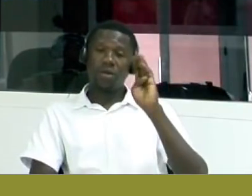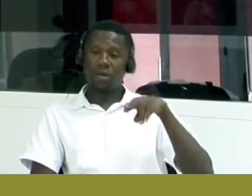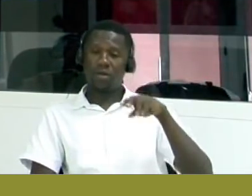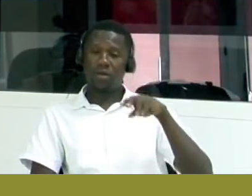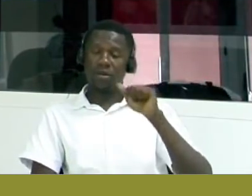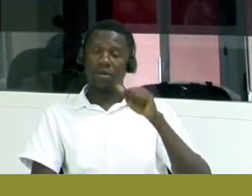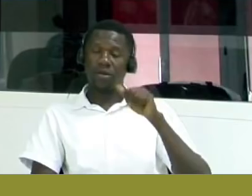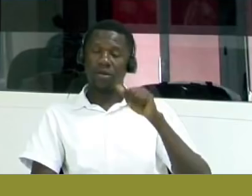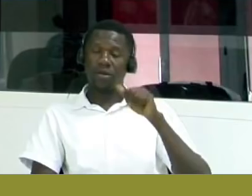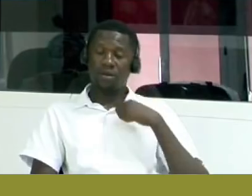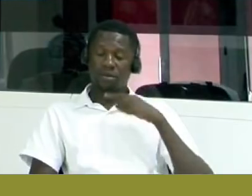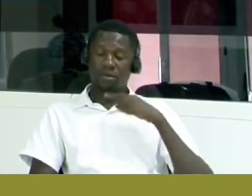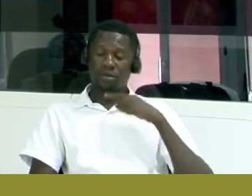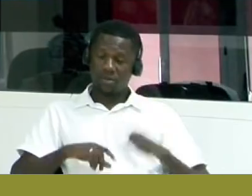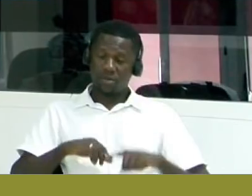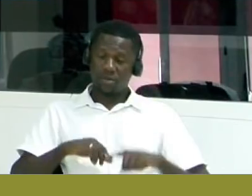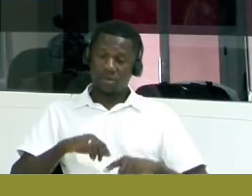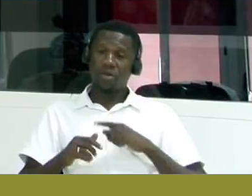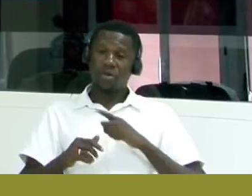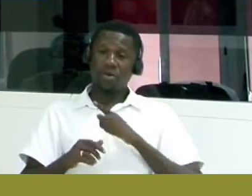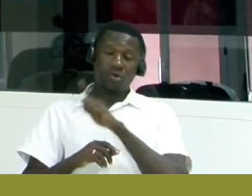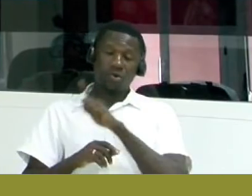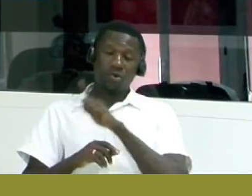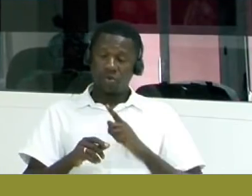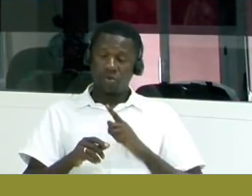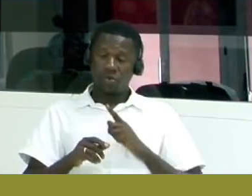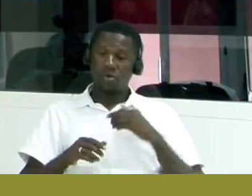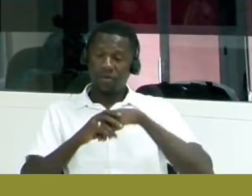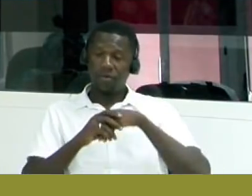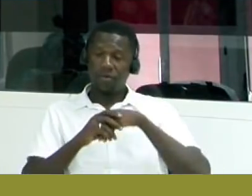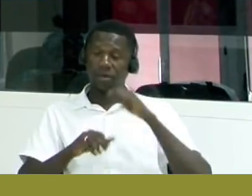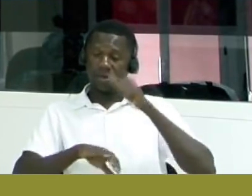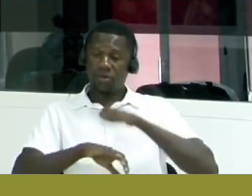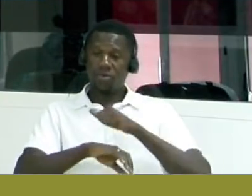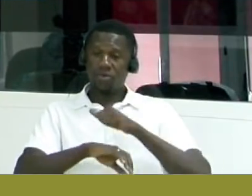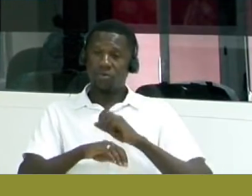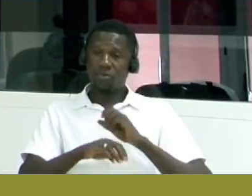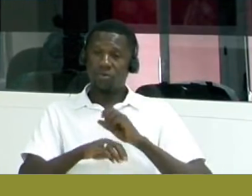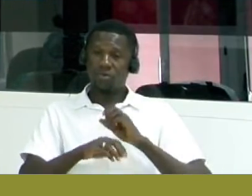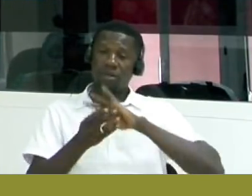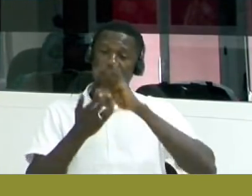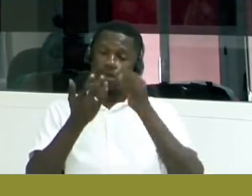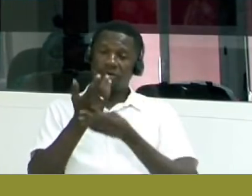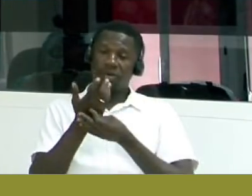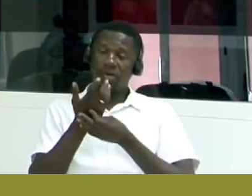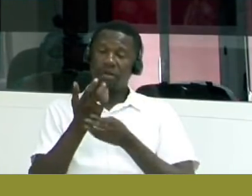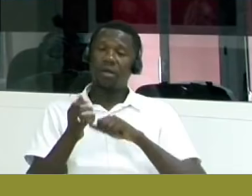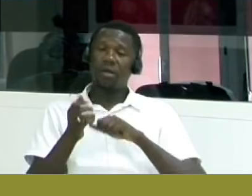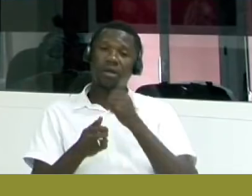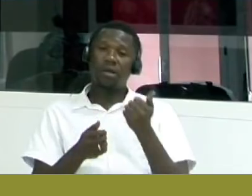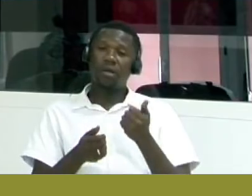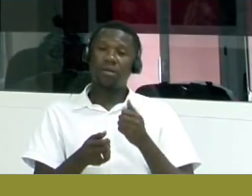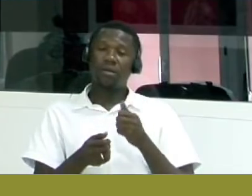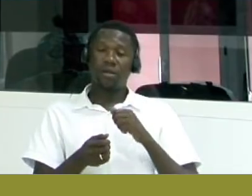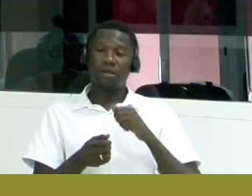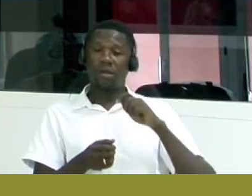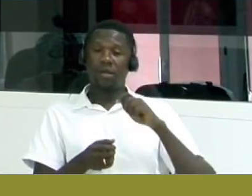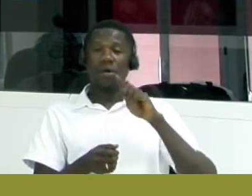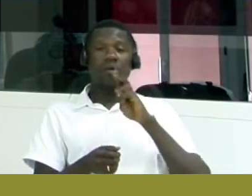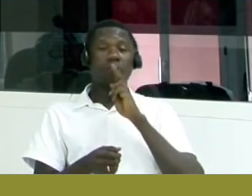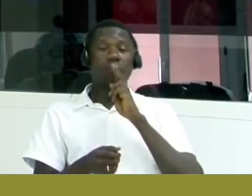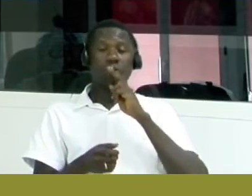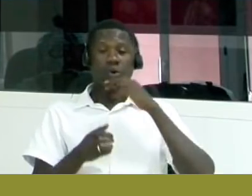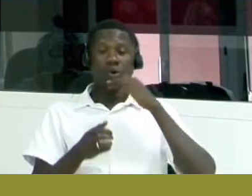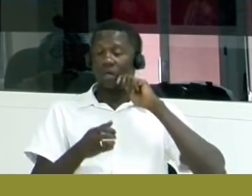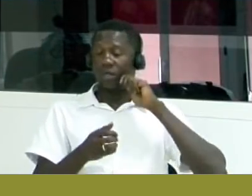the torture be redeployed, and that the culprit in the rape of Pintamane be identified or prosecuted, and